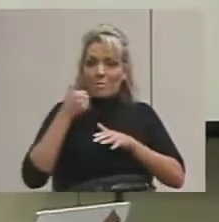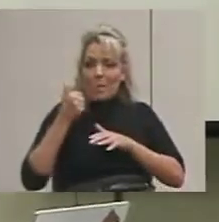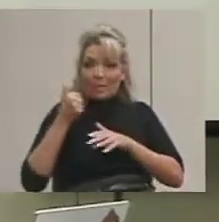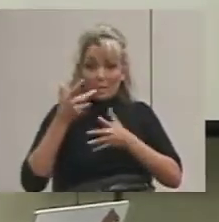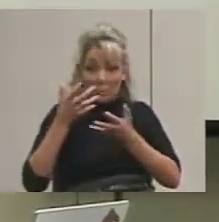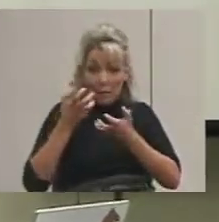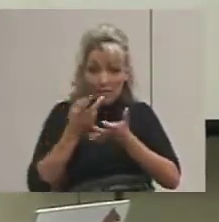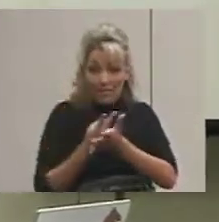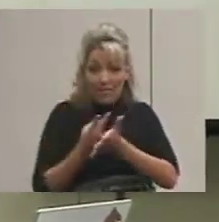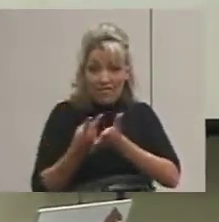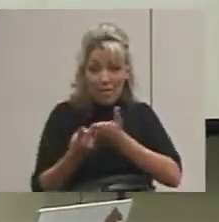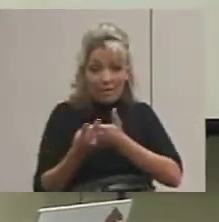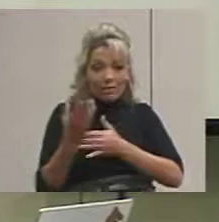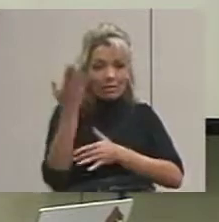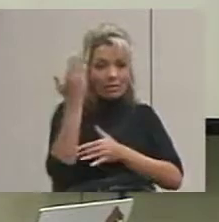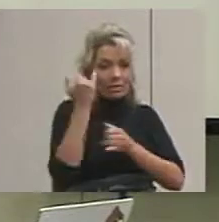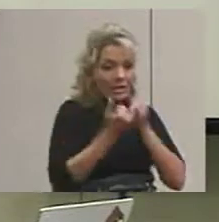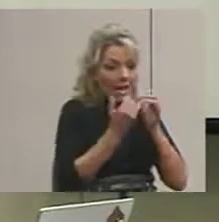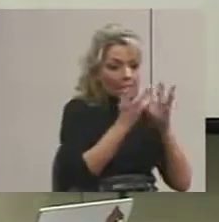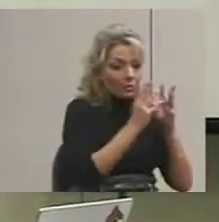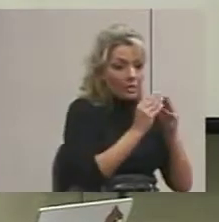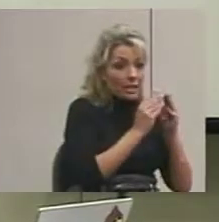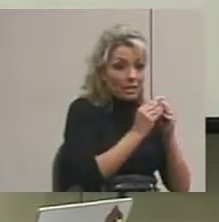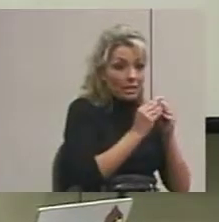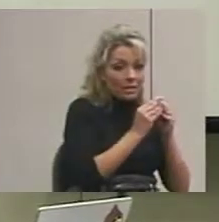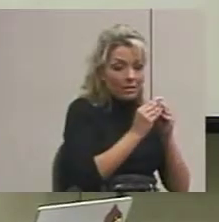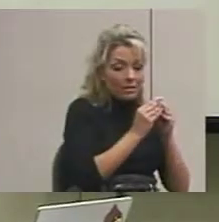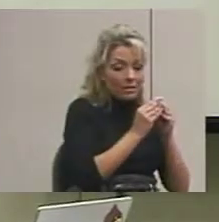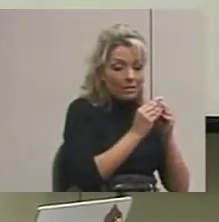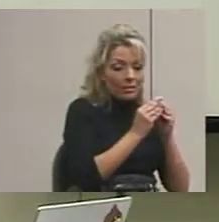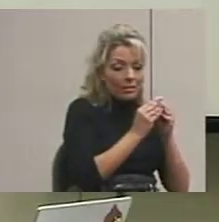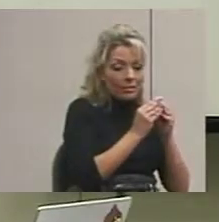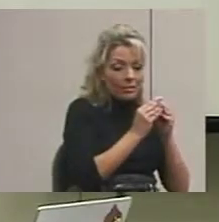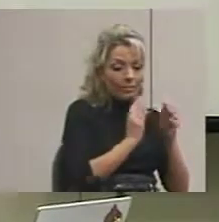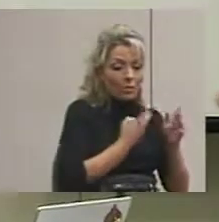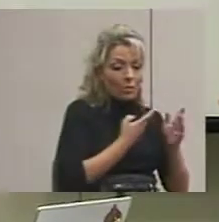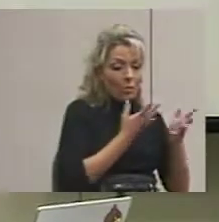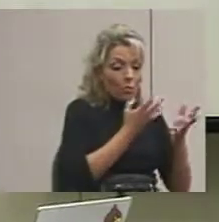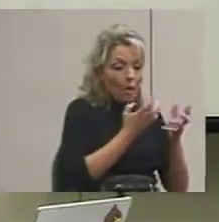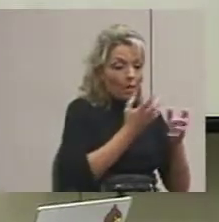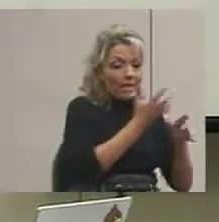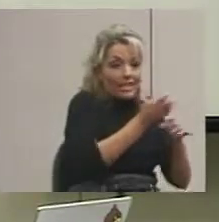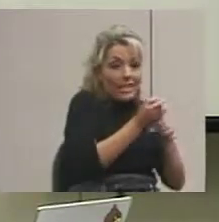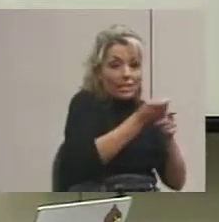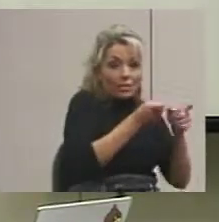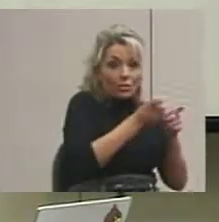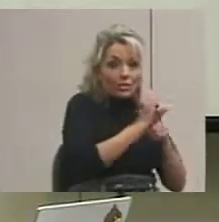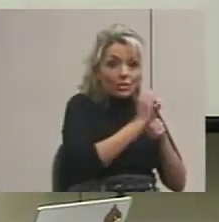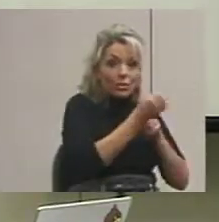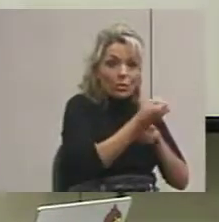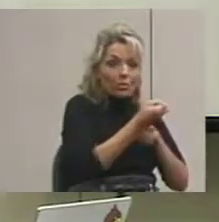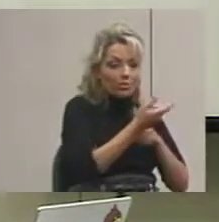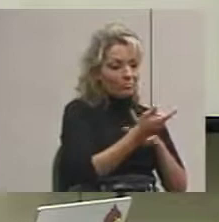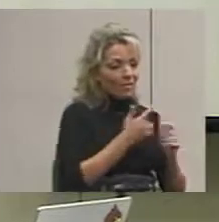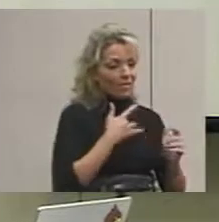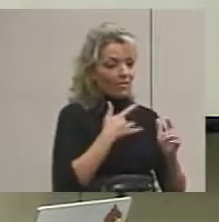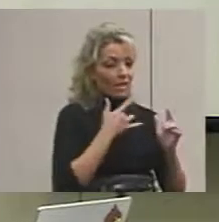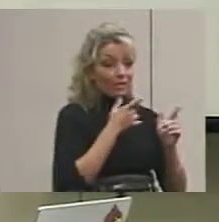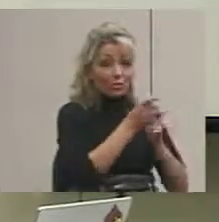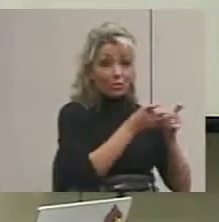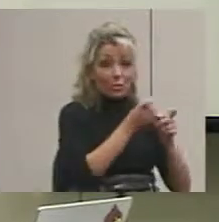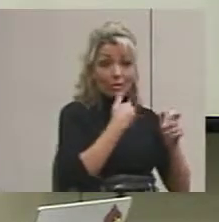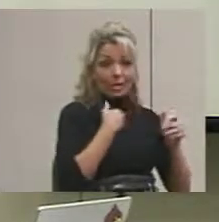after last meeting, decided that probably the function was trying to gain control of a situation he feels he has lack of control of,